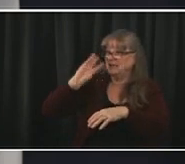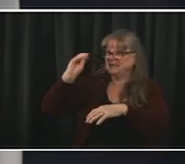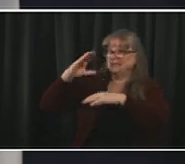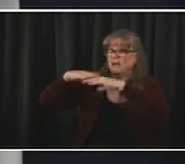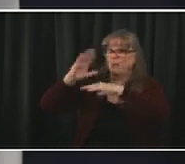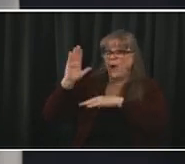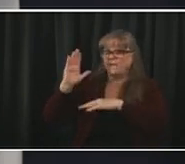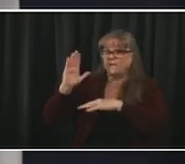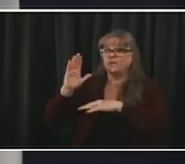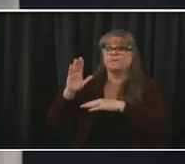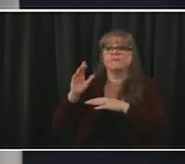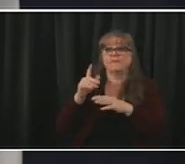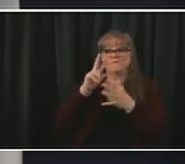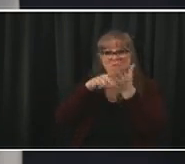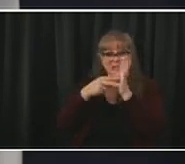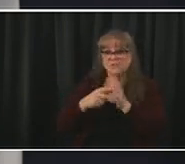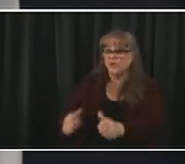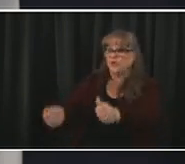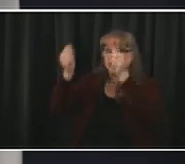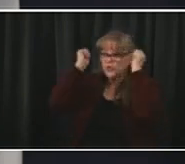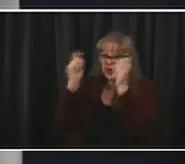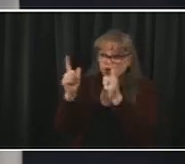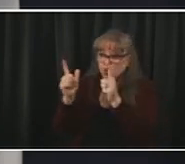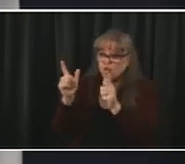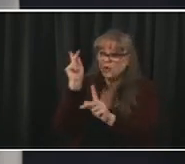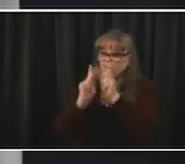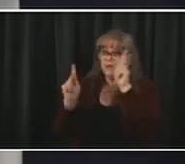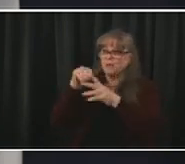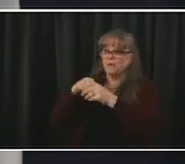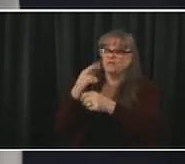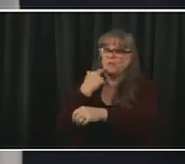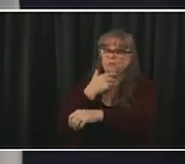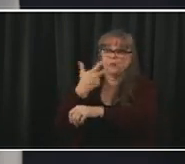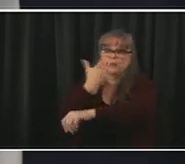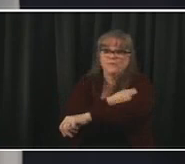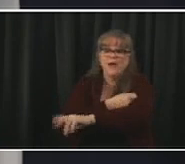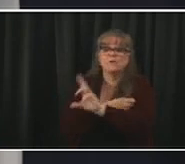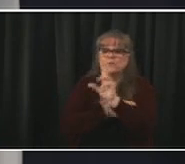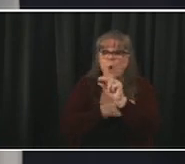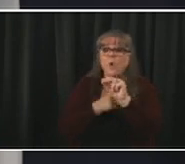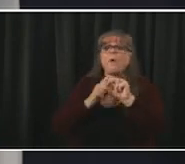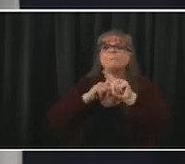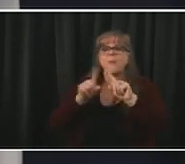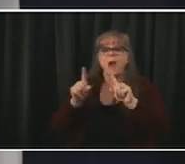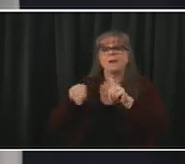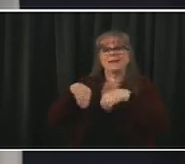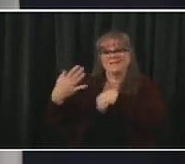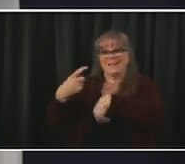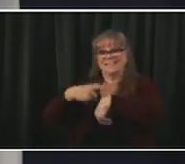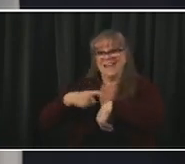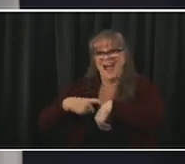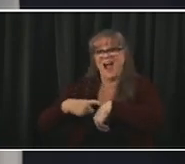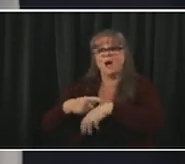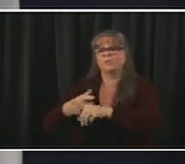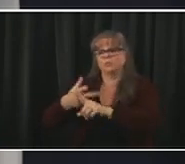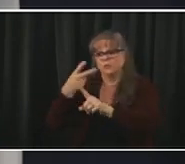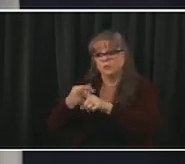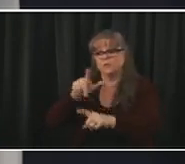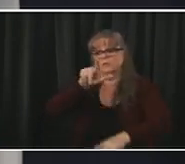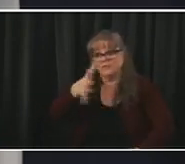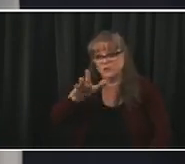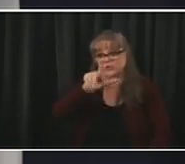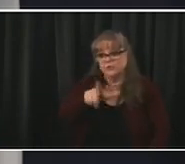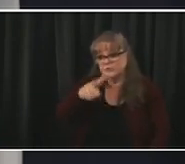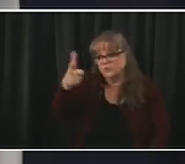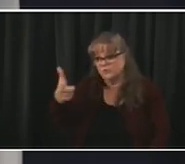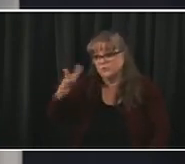first day or that first week, but they'll be able to get that over the next 4 or 5 weeks until everybody in that group is vaccinated. So I think it would have